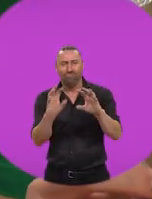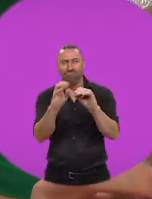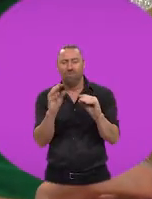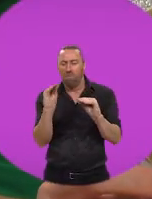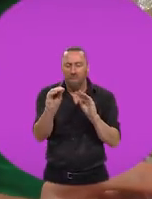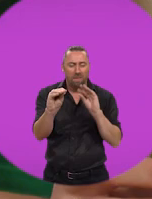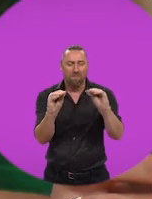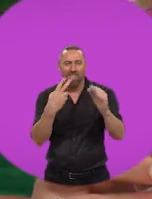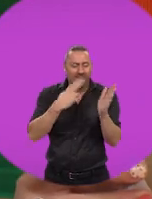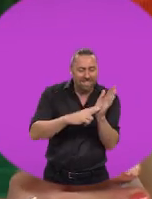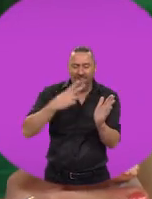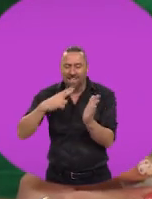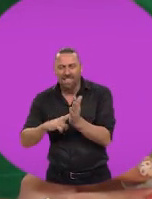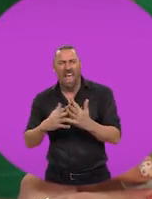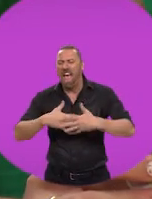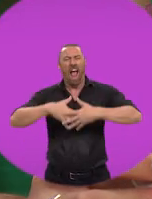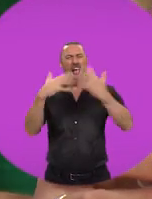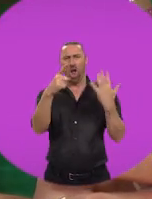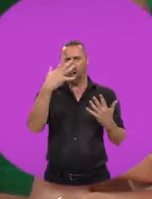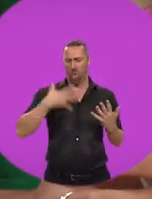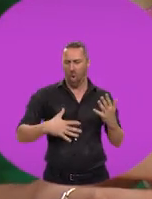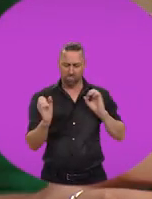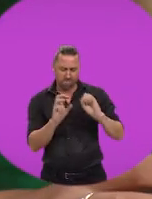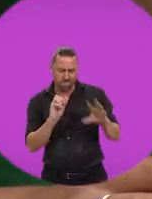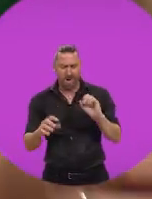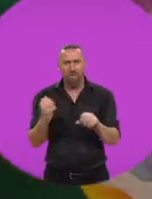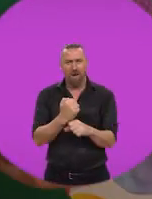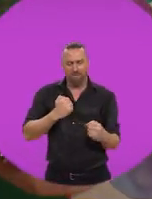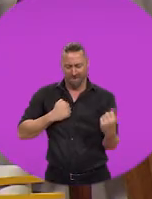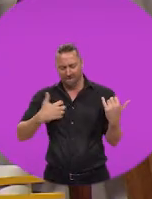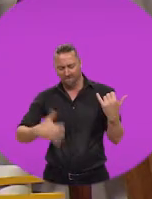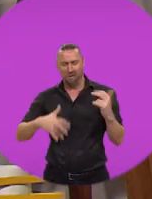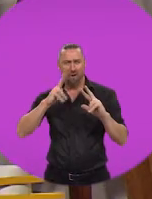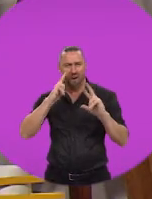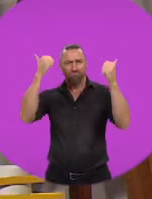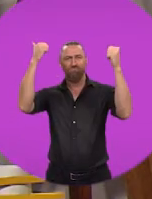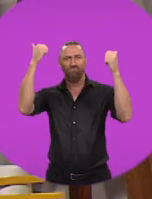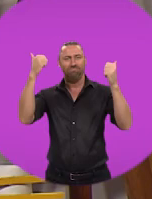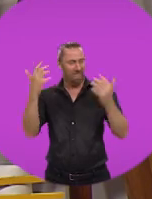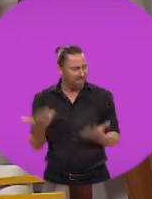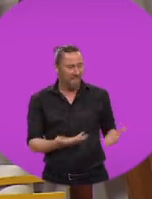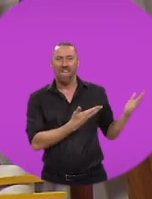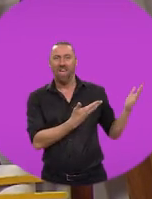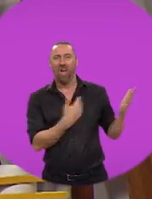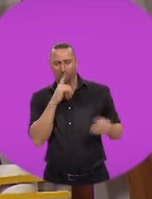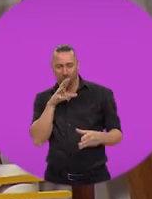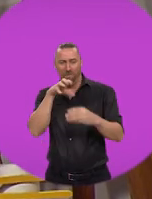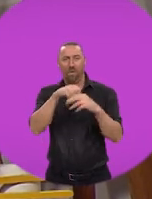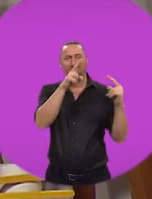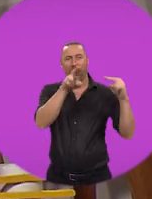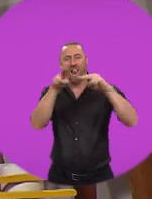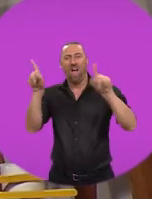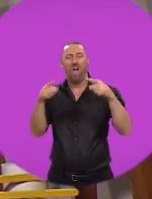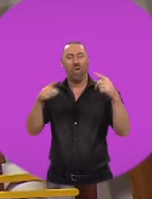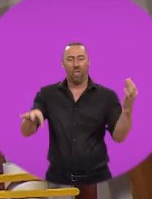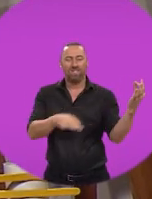can add some pom-poms, some stickers, whatever you think will make your guitar look best. And there you go, we're ready to join the Flying